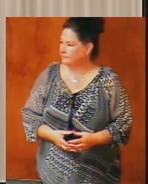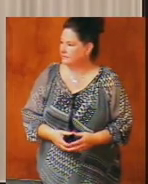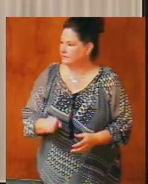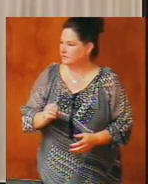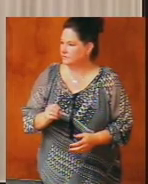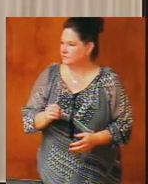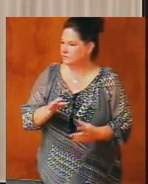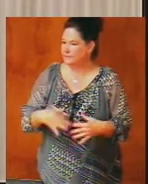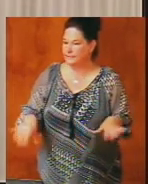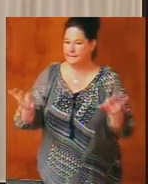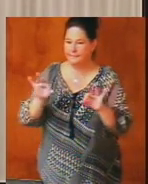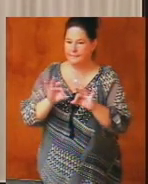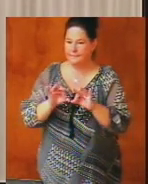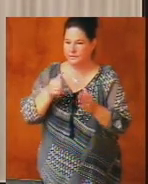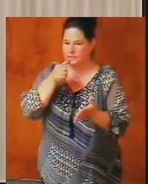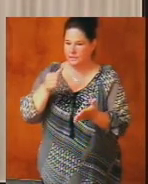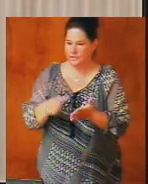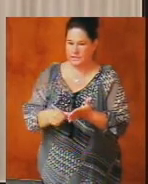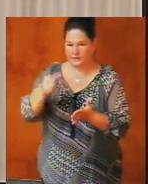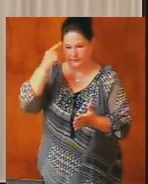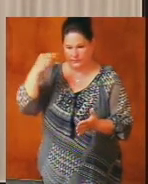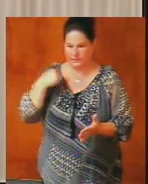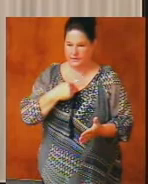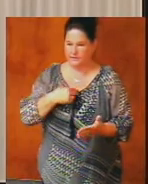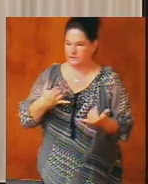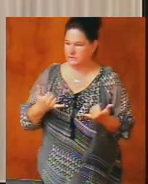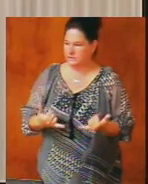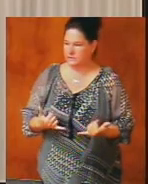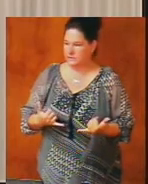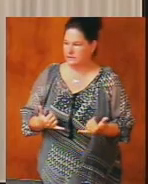Therefore, it's an important letter for us today.